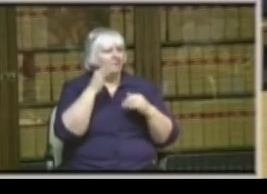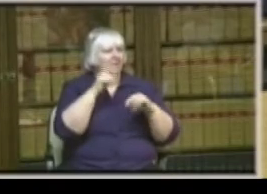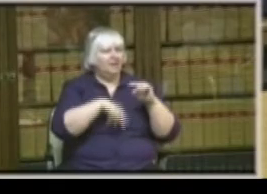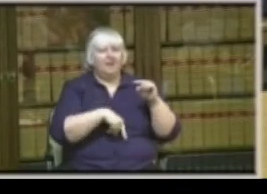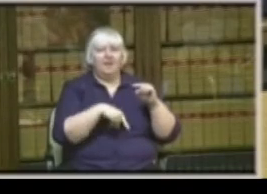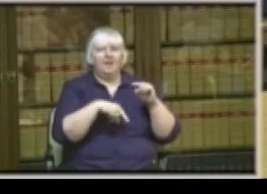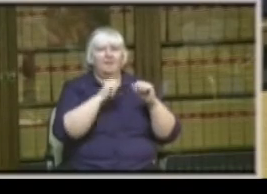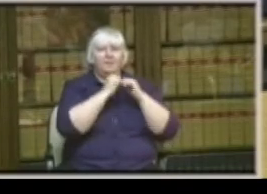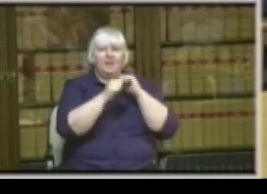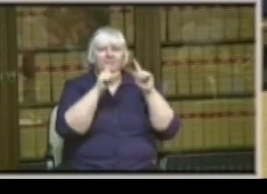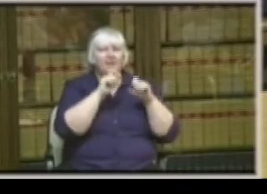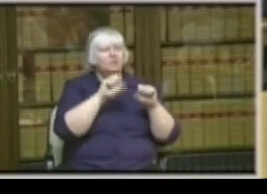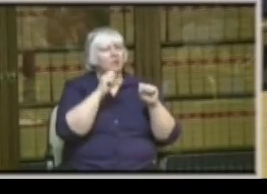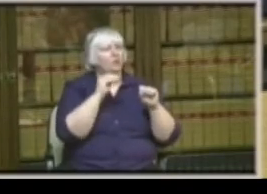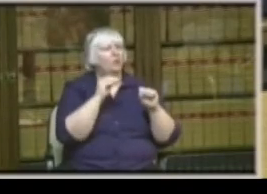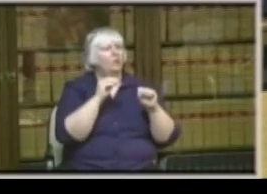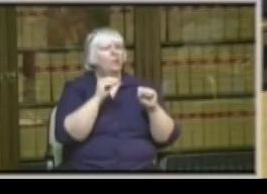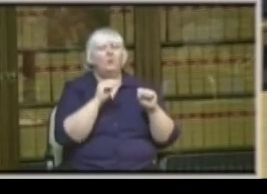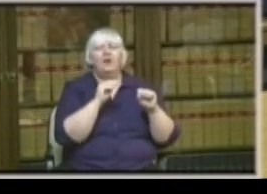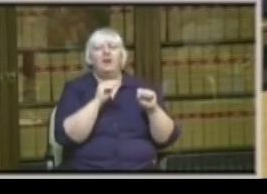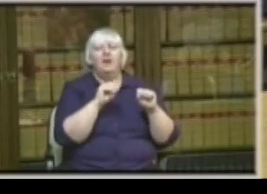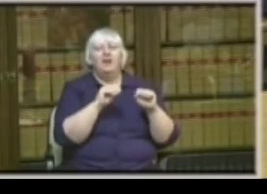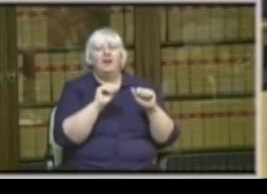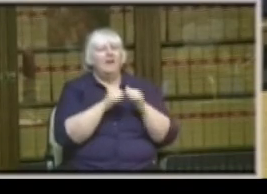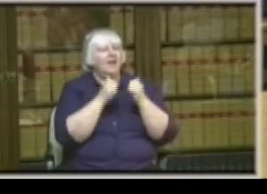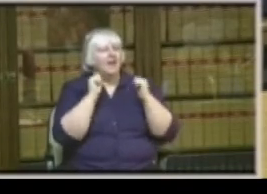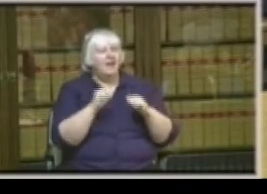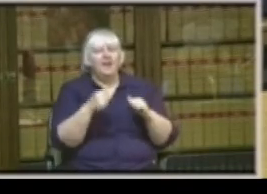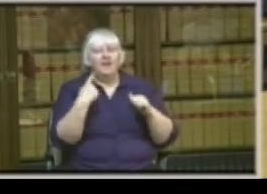test. So,